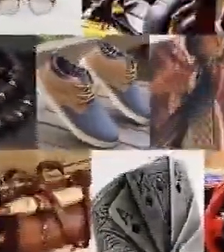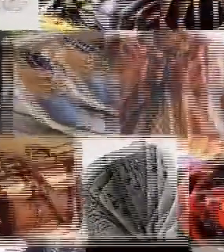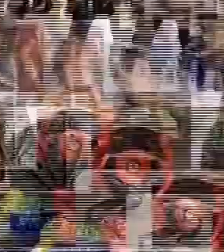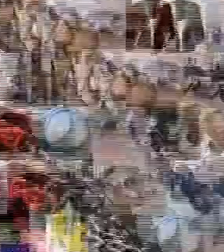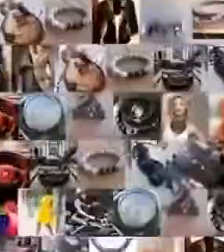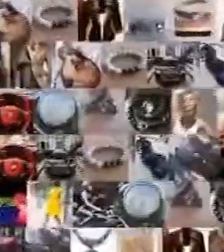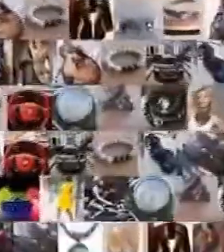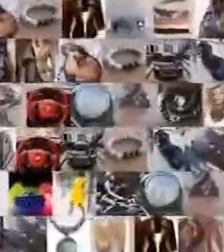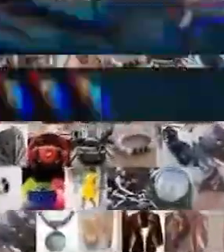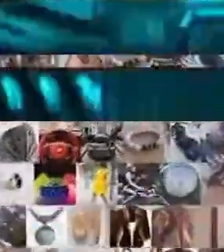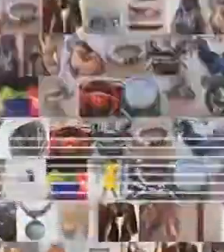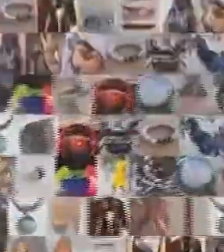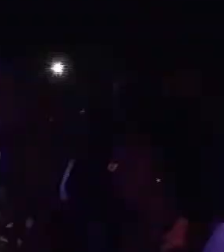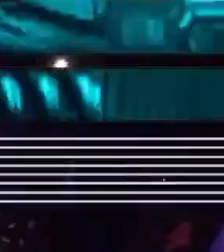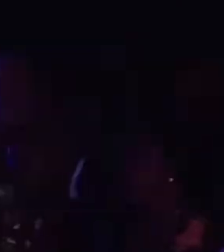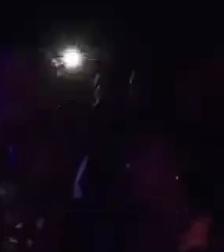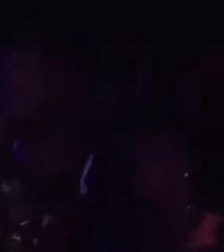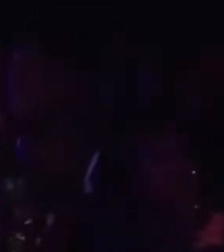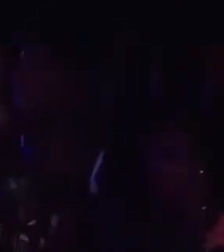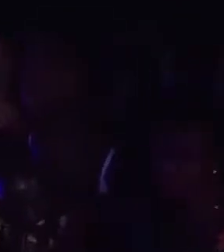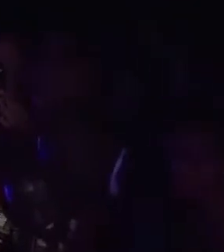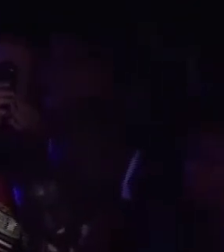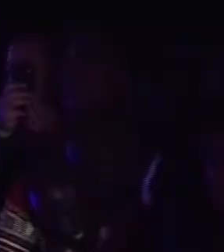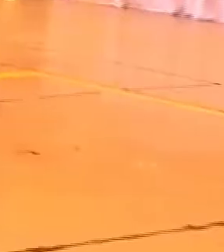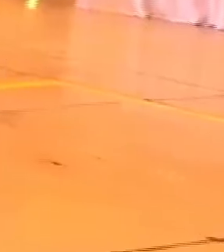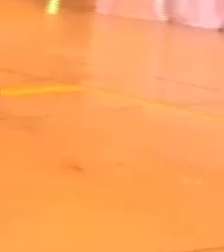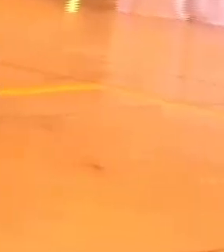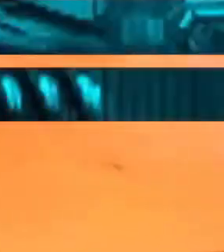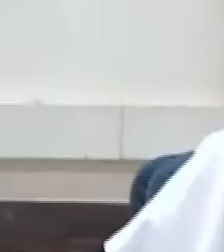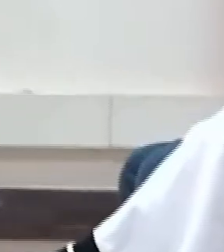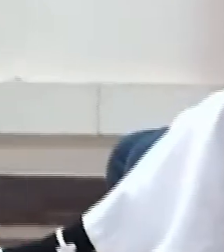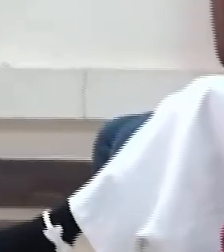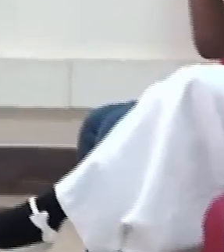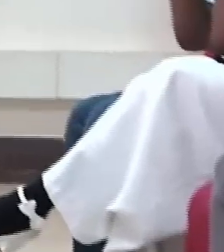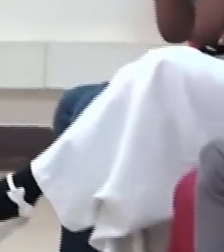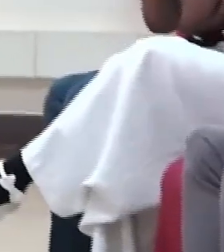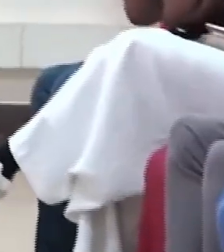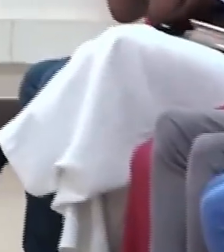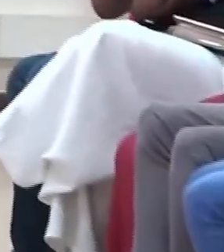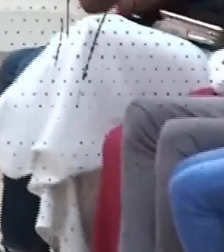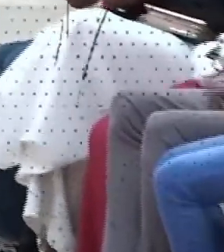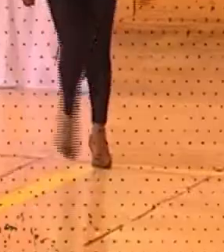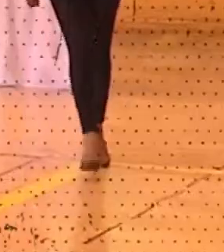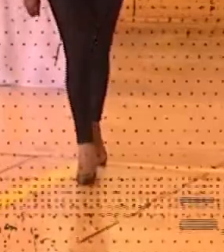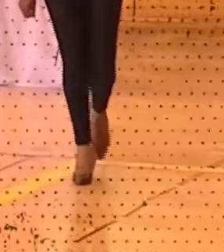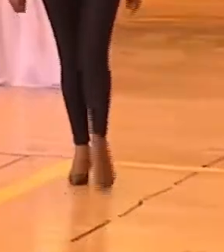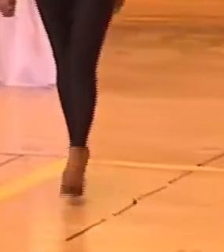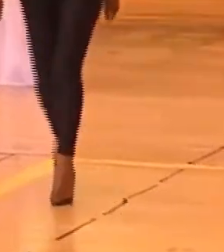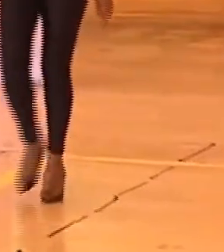What's up, fashionistas? Looking for a show that brings you the latest in the world of fashion,